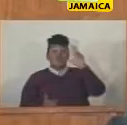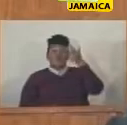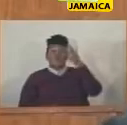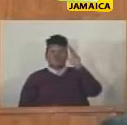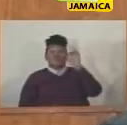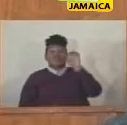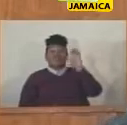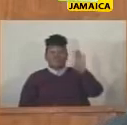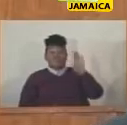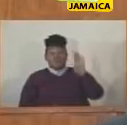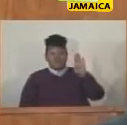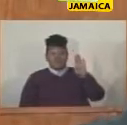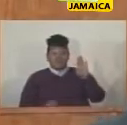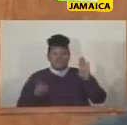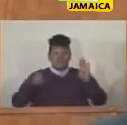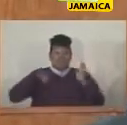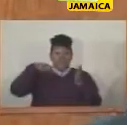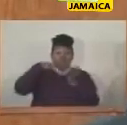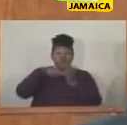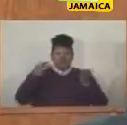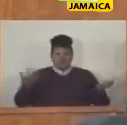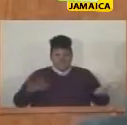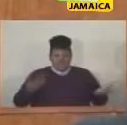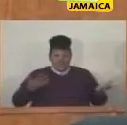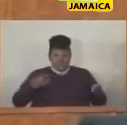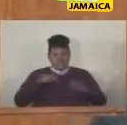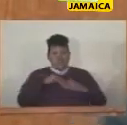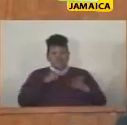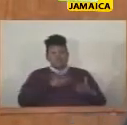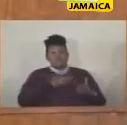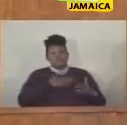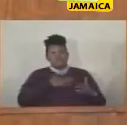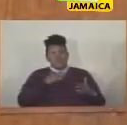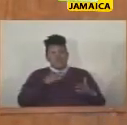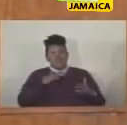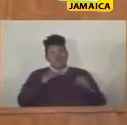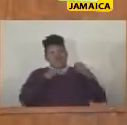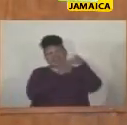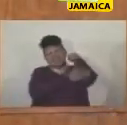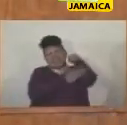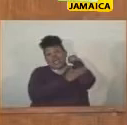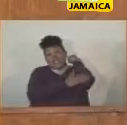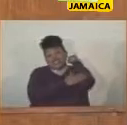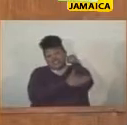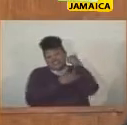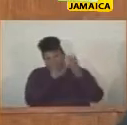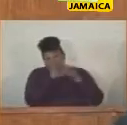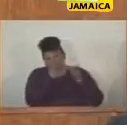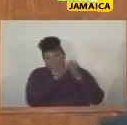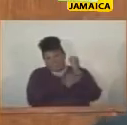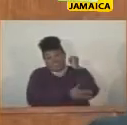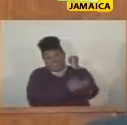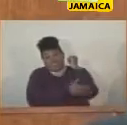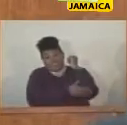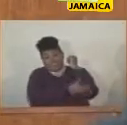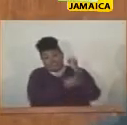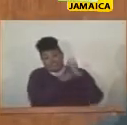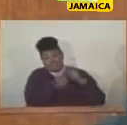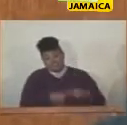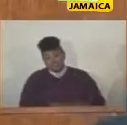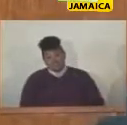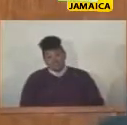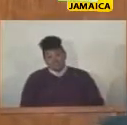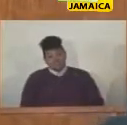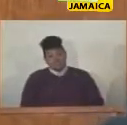February, I stood right here in my State of the Nation address. It was